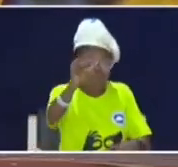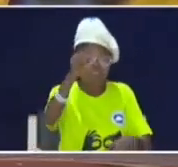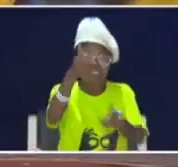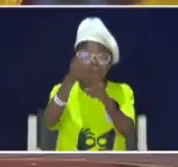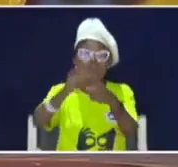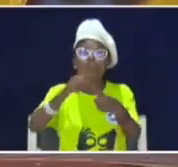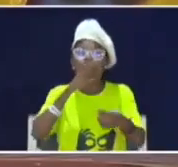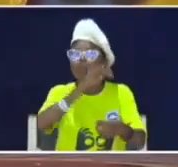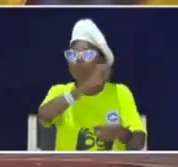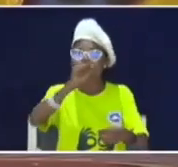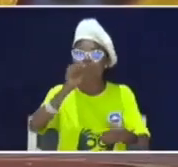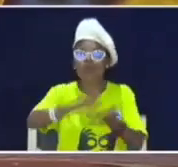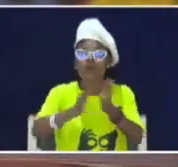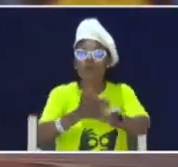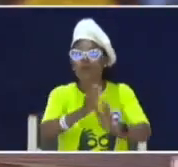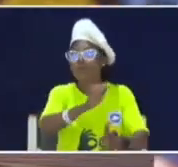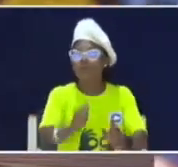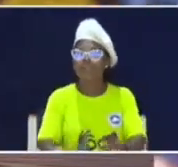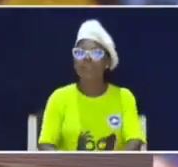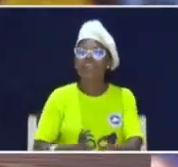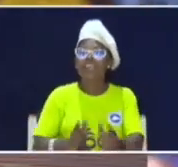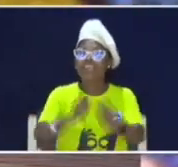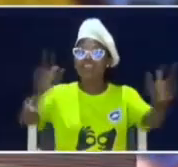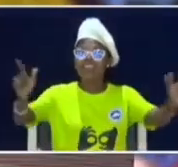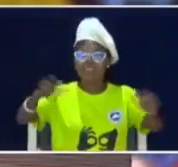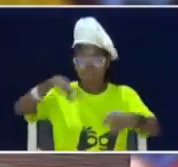on to this vision until those things became reality.